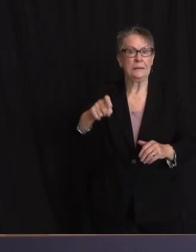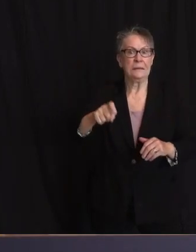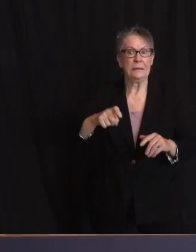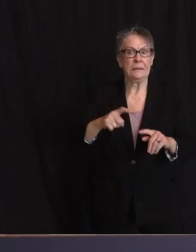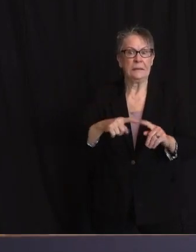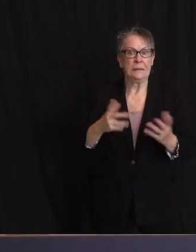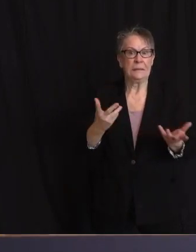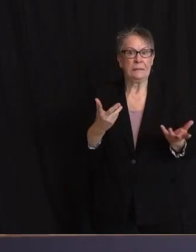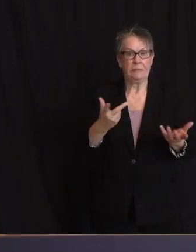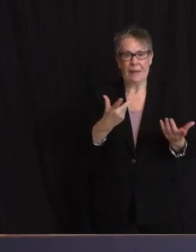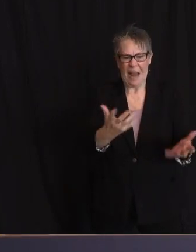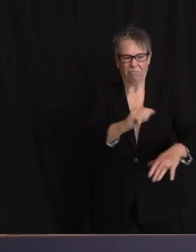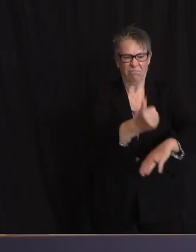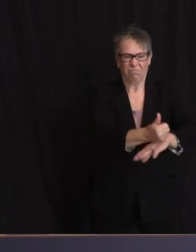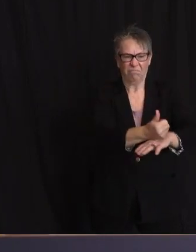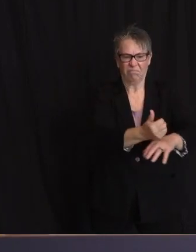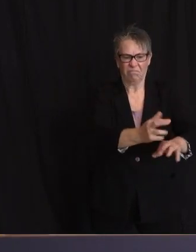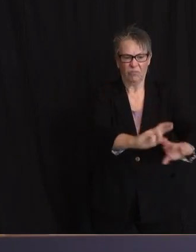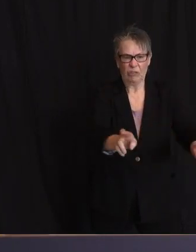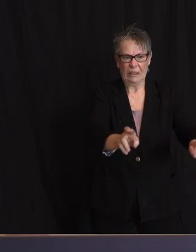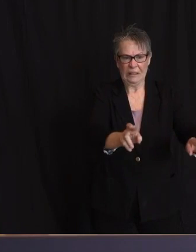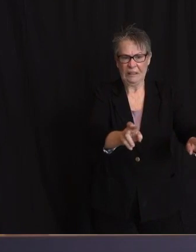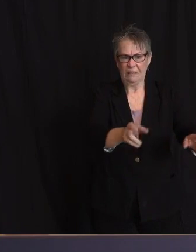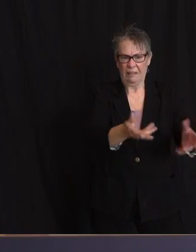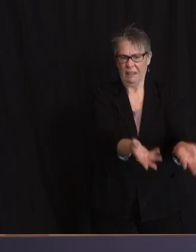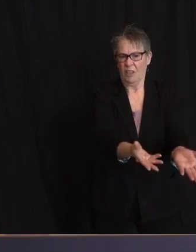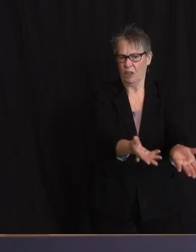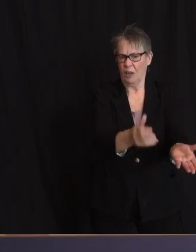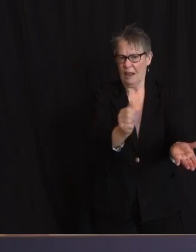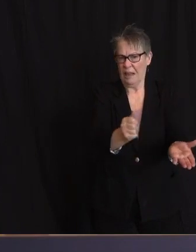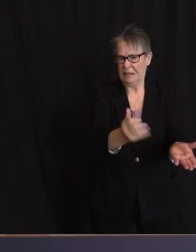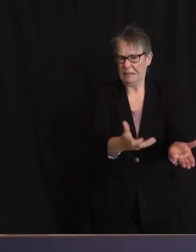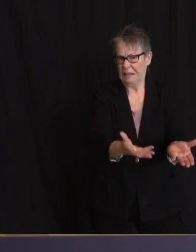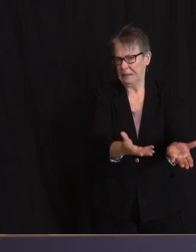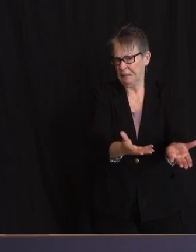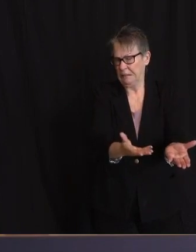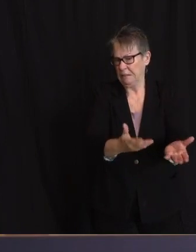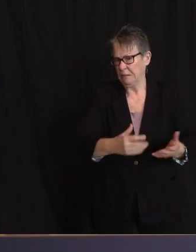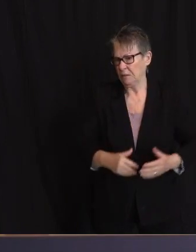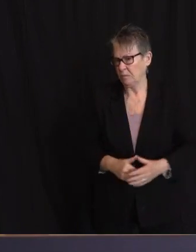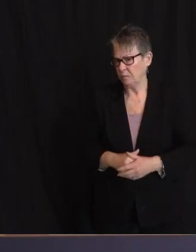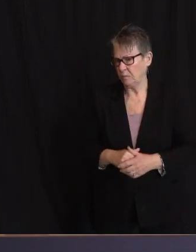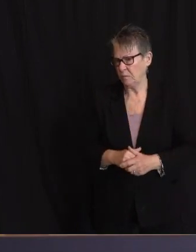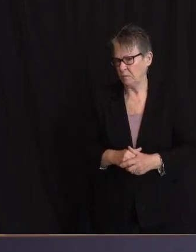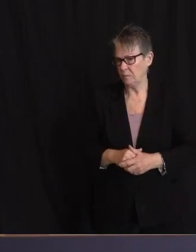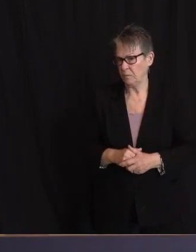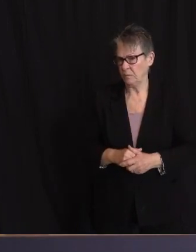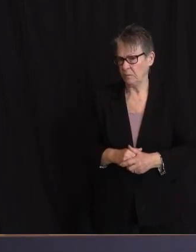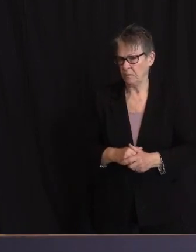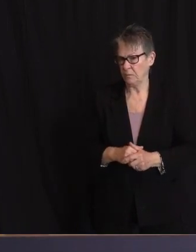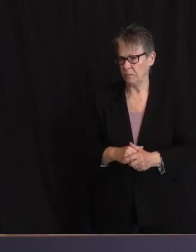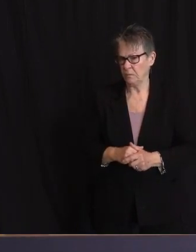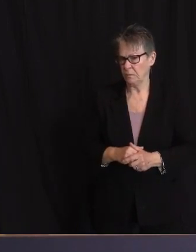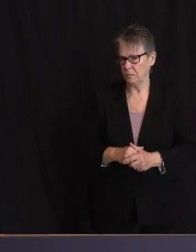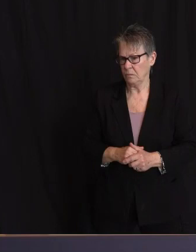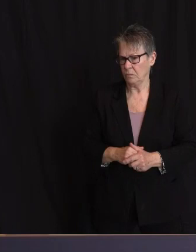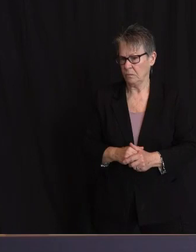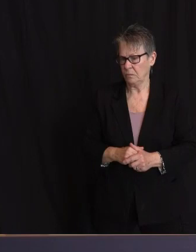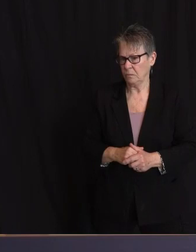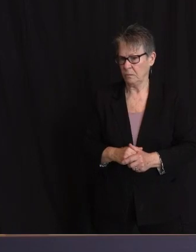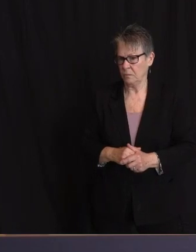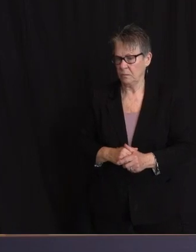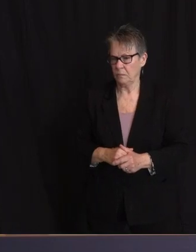of weeks. I'll let Judy give you more details. I mentioned earlier in passing, but I'm glad you asked it, fair amount of discussion literally today on